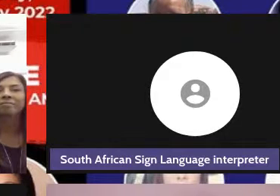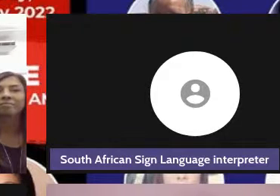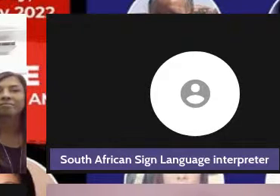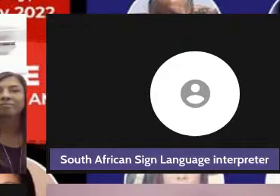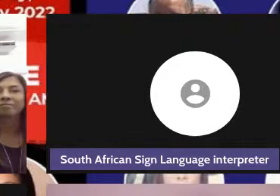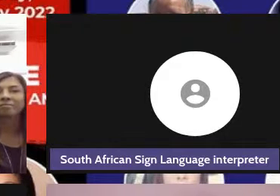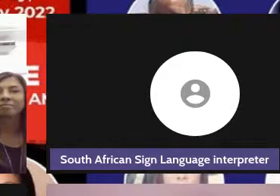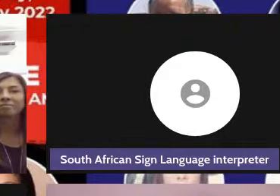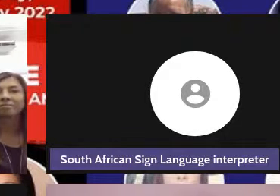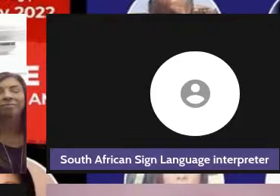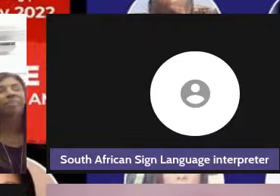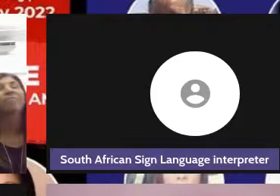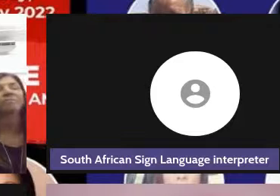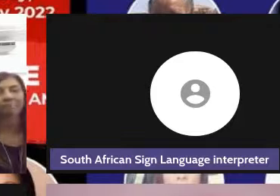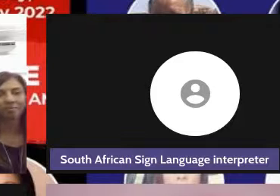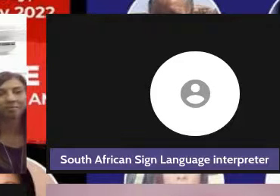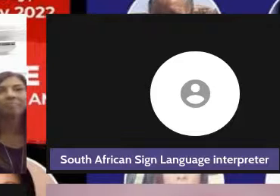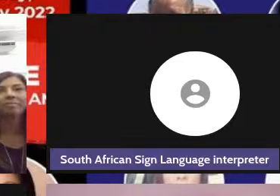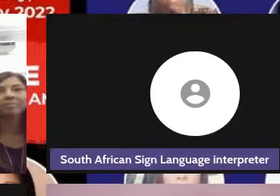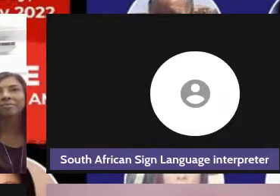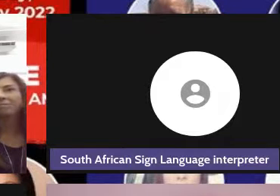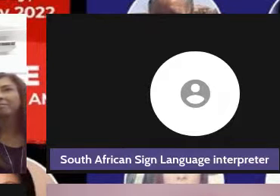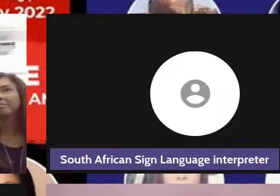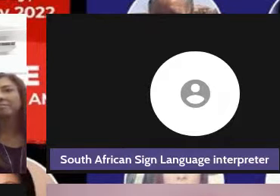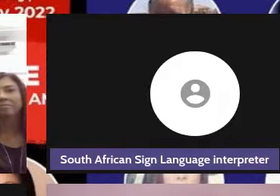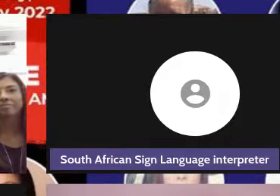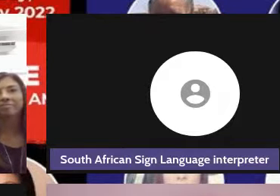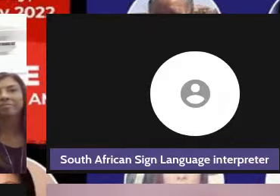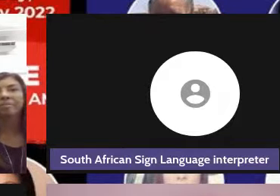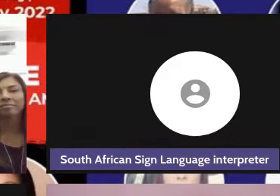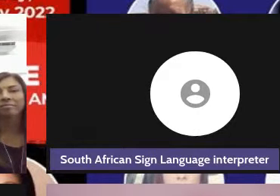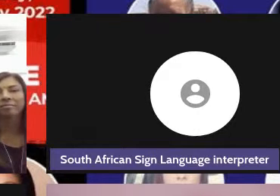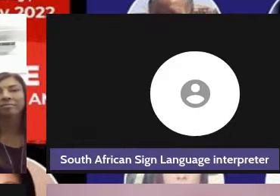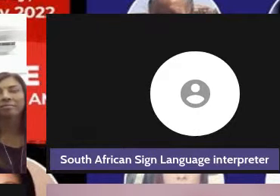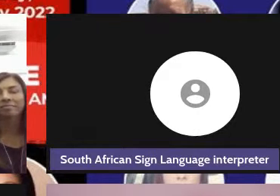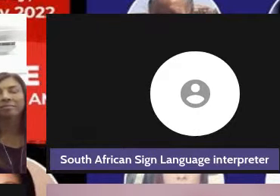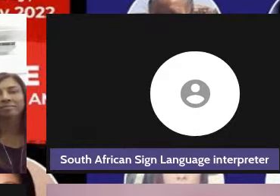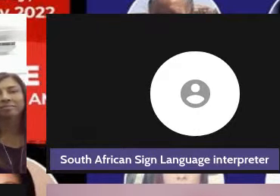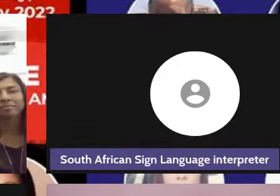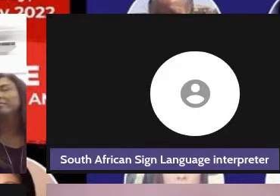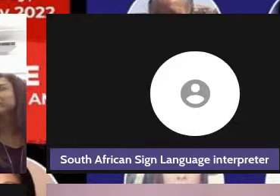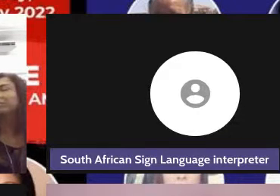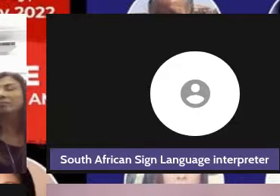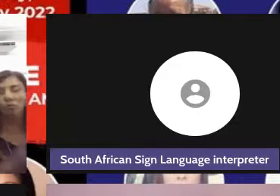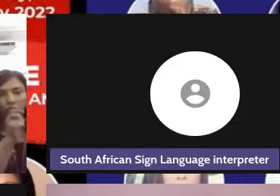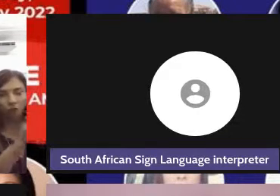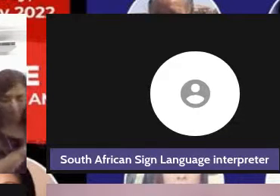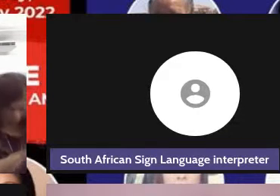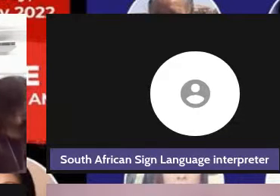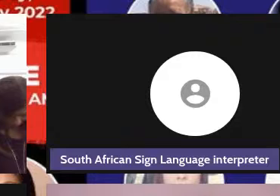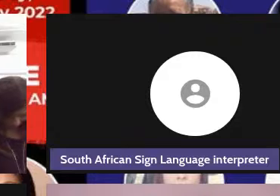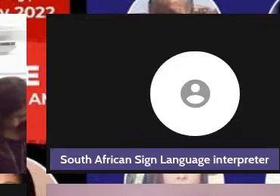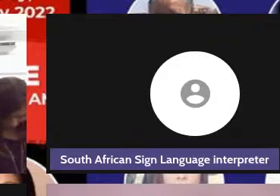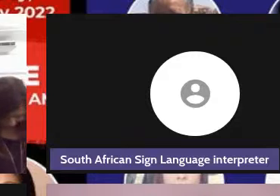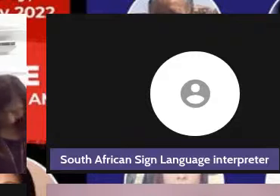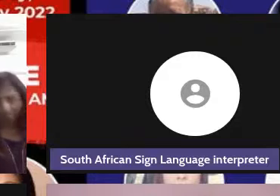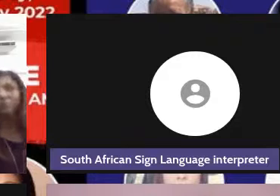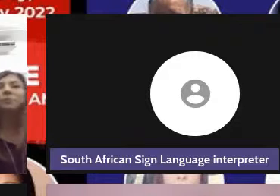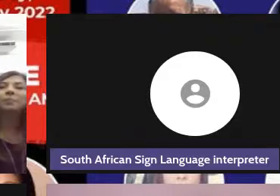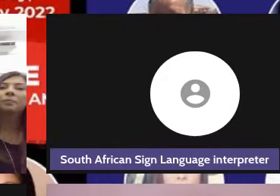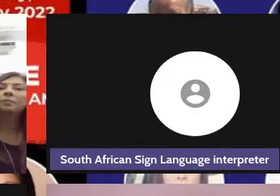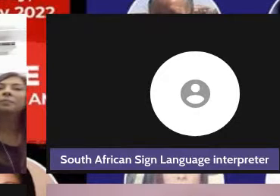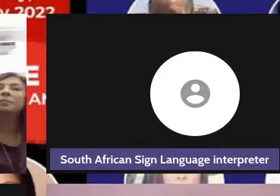overcome that, people by the end of the day are actually so excited to just use their hands to